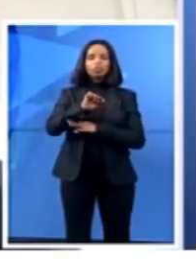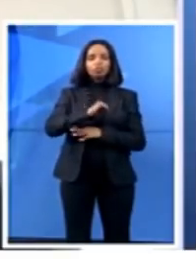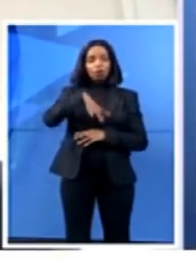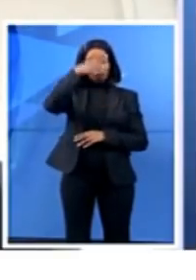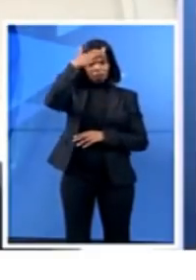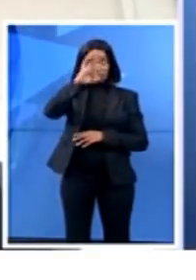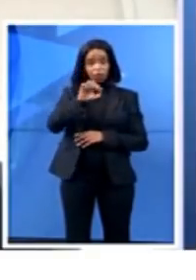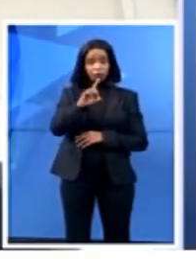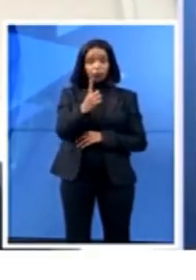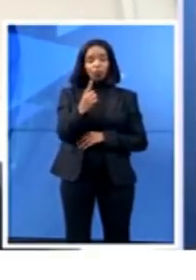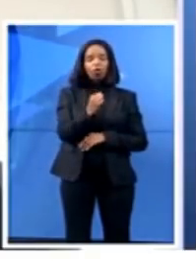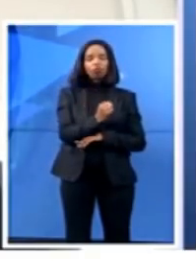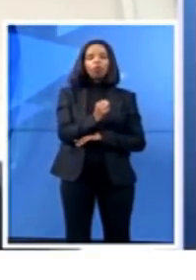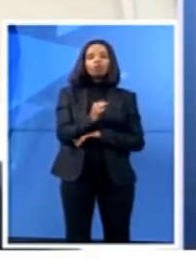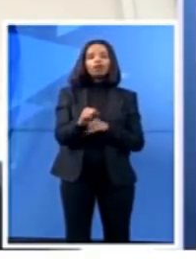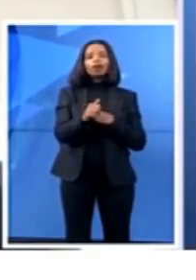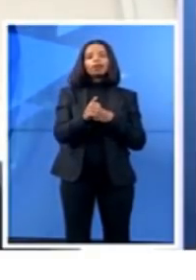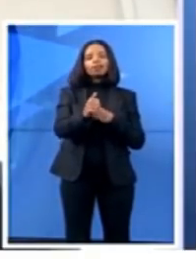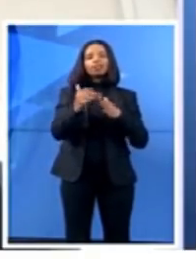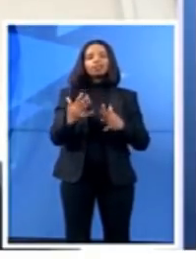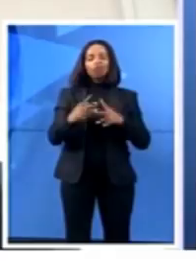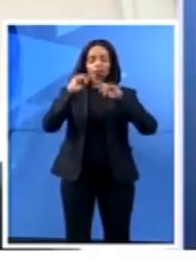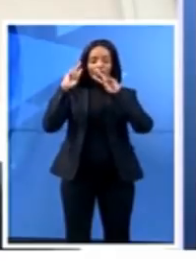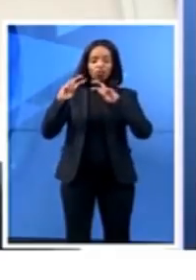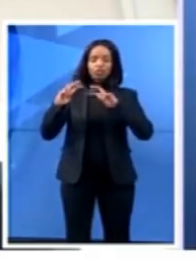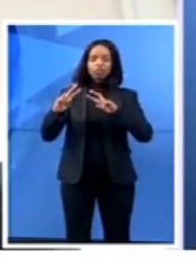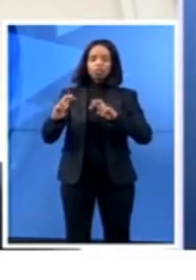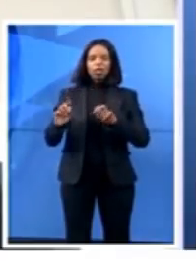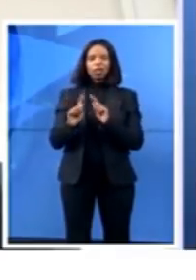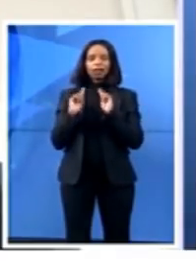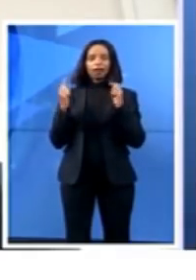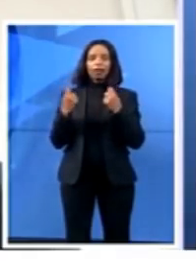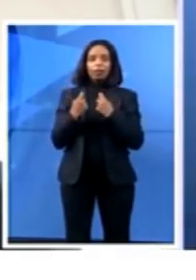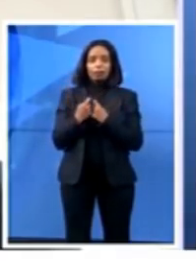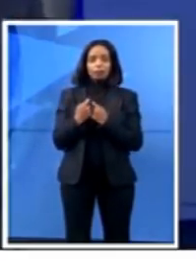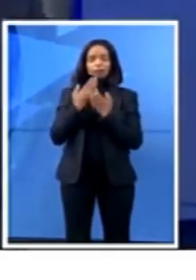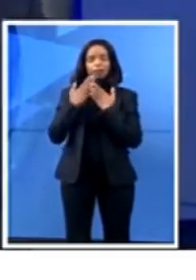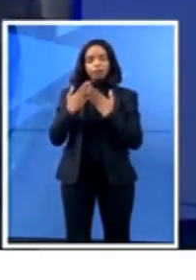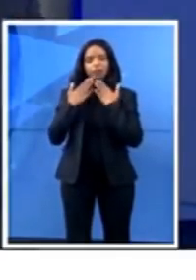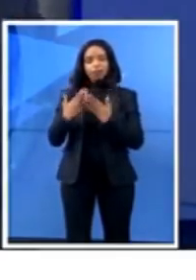Research Team leaders, we thank you very much for your insight and perspective. Be well.